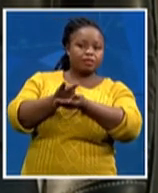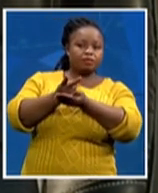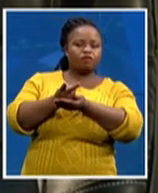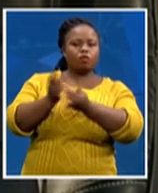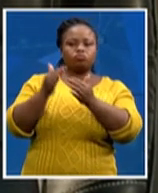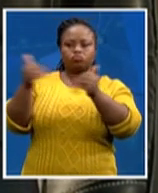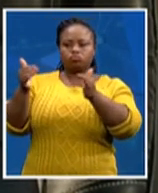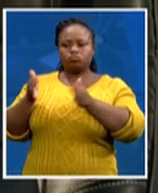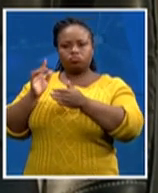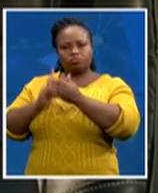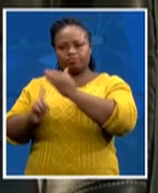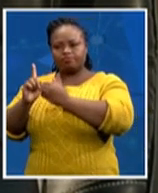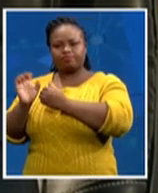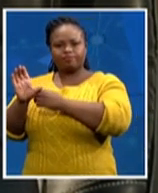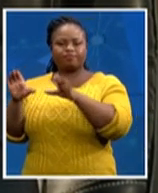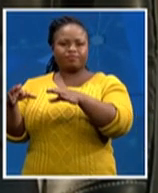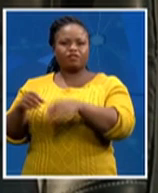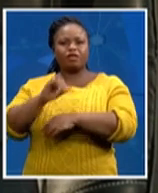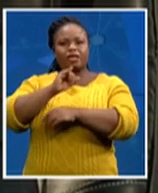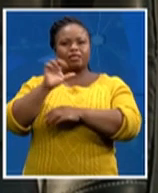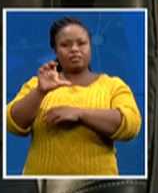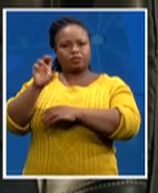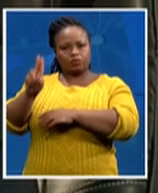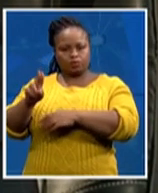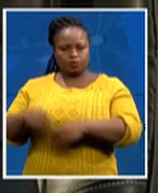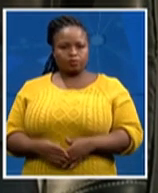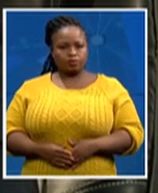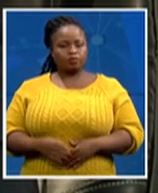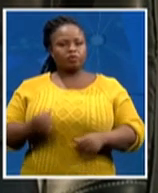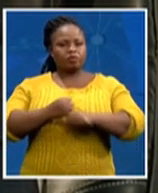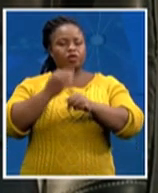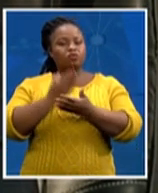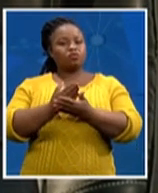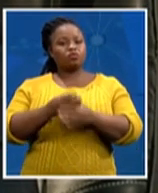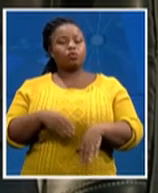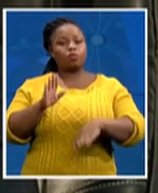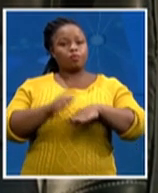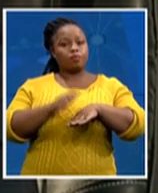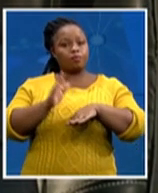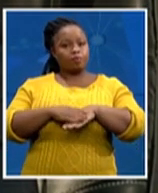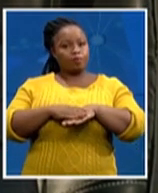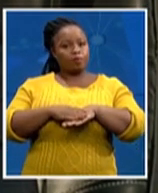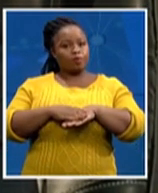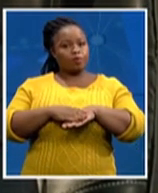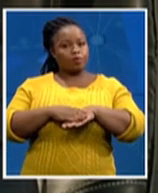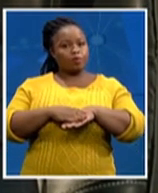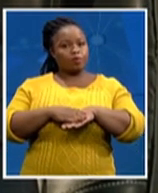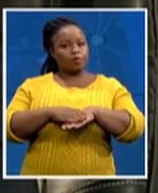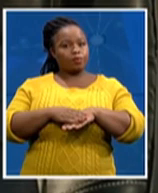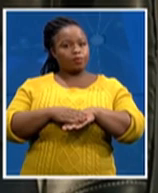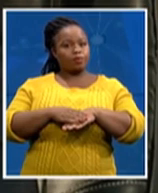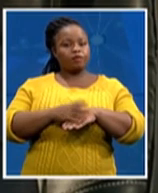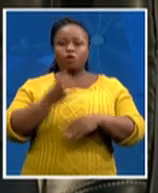ICU, ensuring oxygen